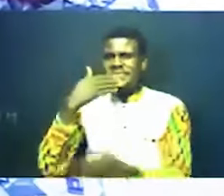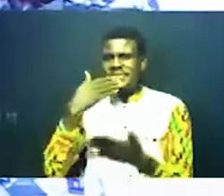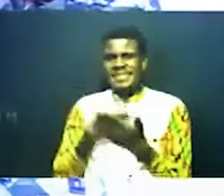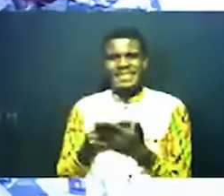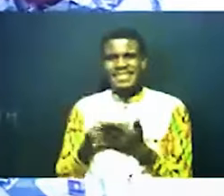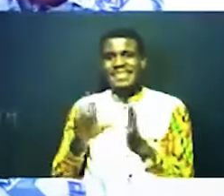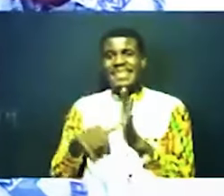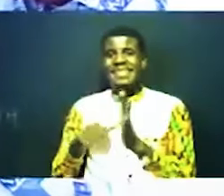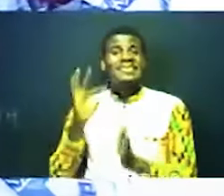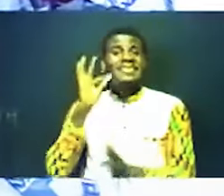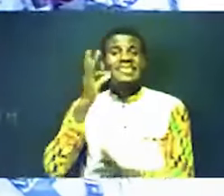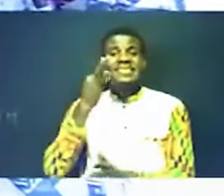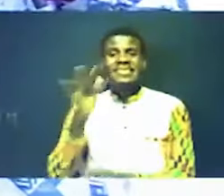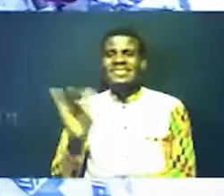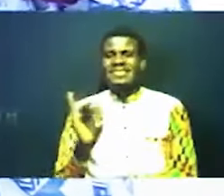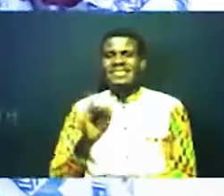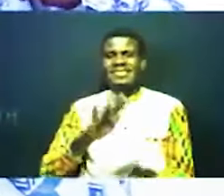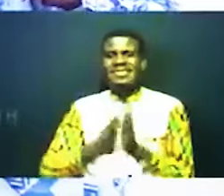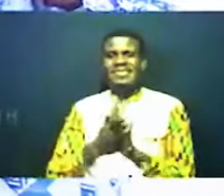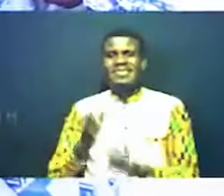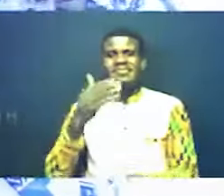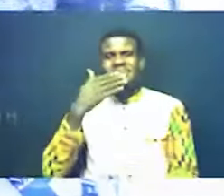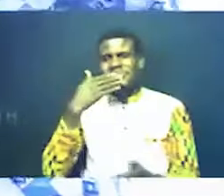will be good. Or